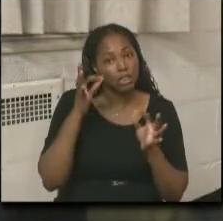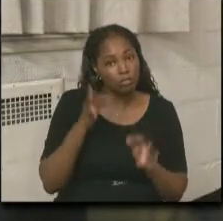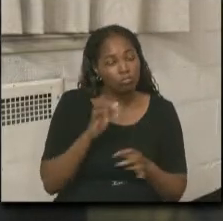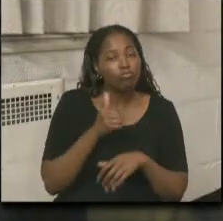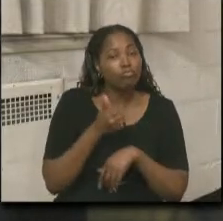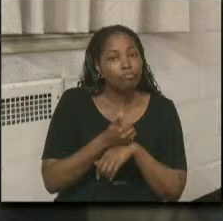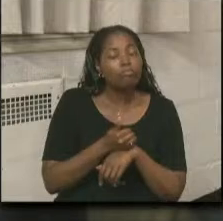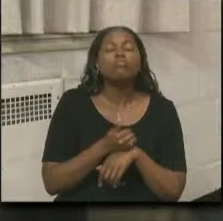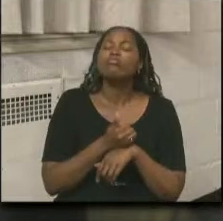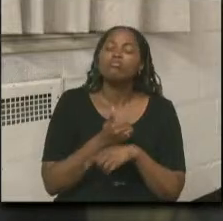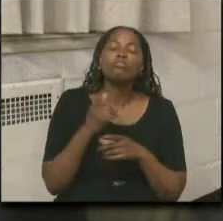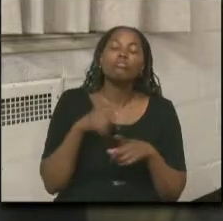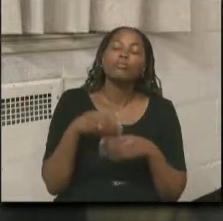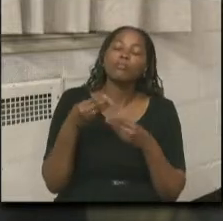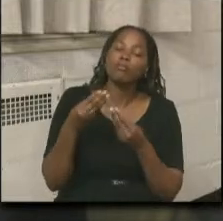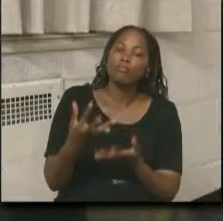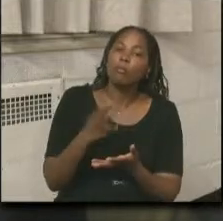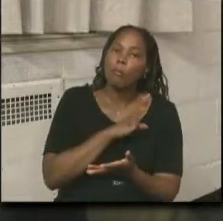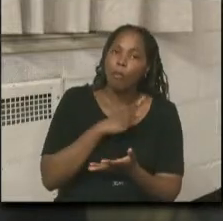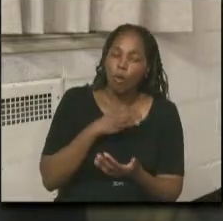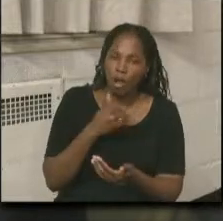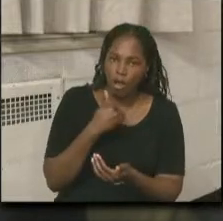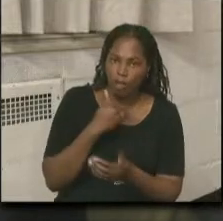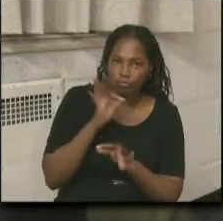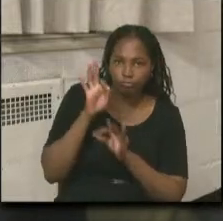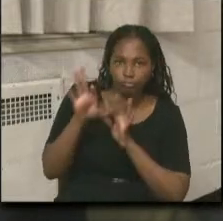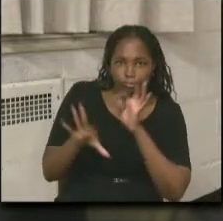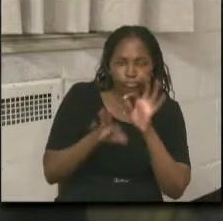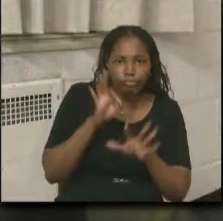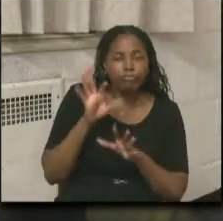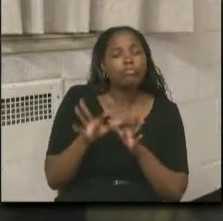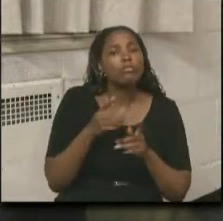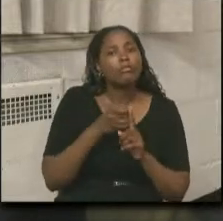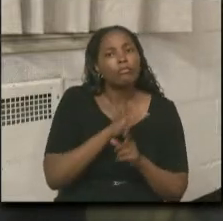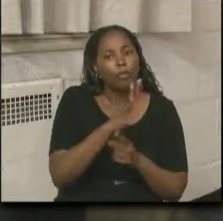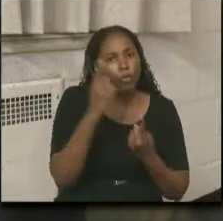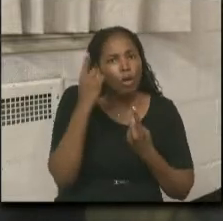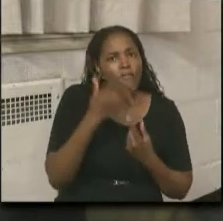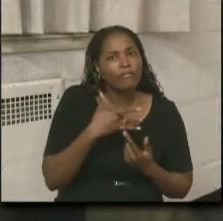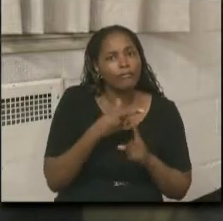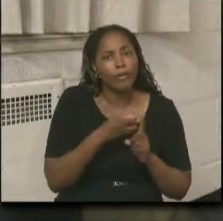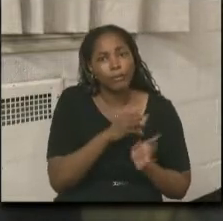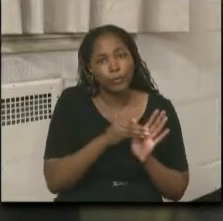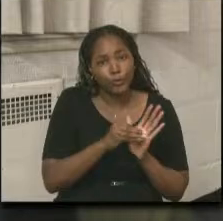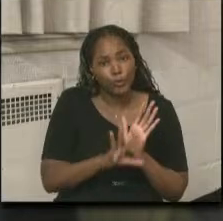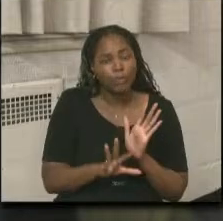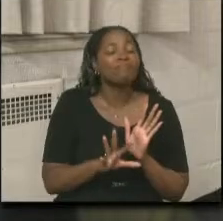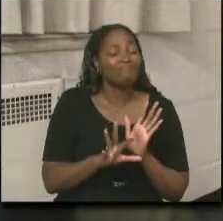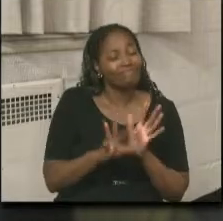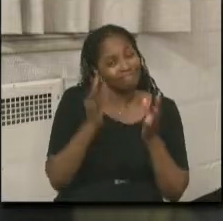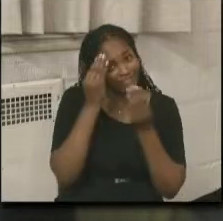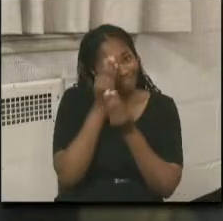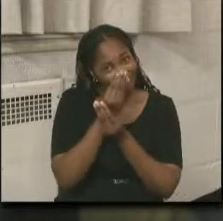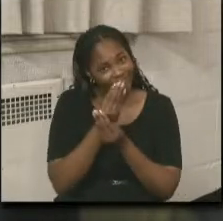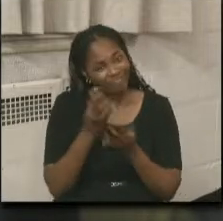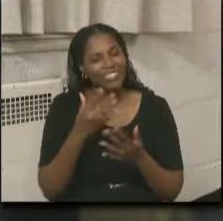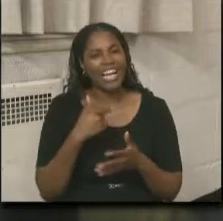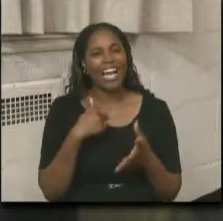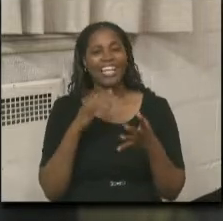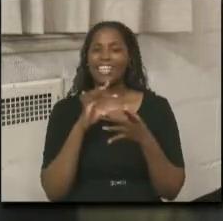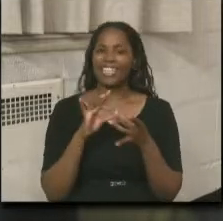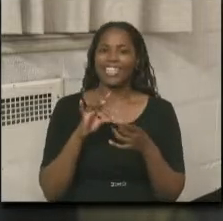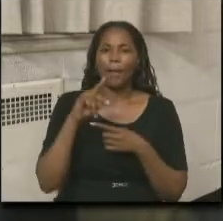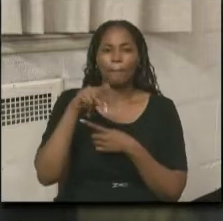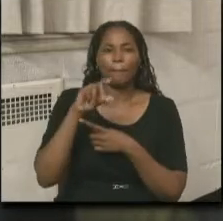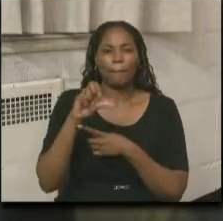developed to provide the board with direct input concerning the thoughts and feelings of students. I want to note for the record that I said PEDS, and I normally wouldn't say